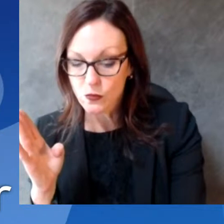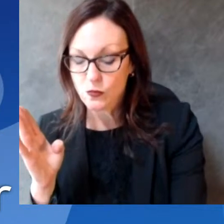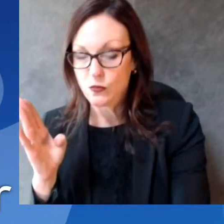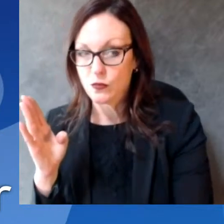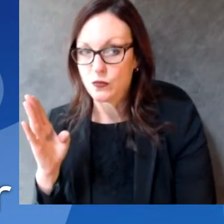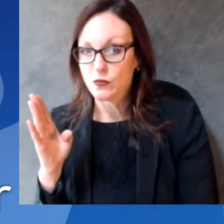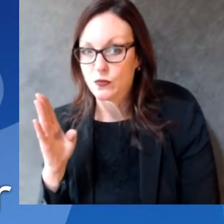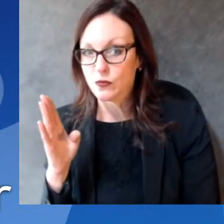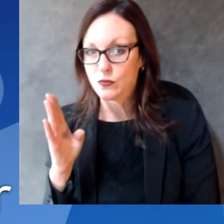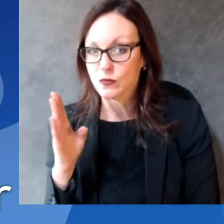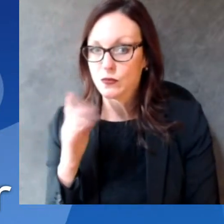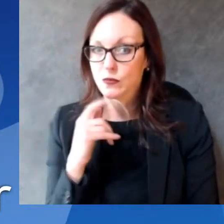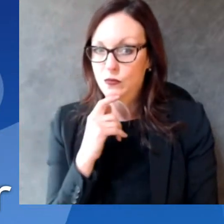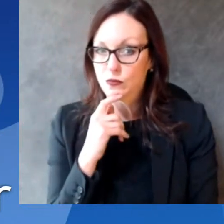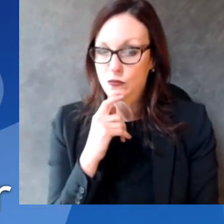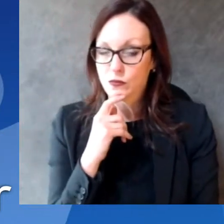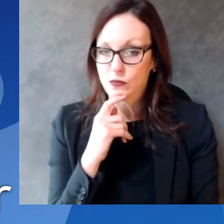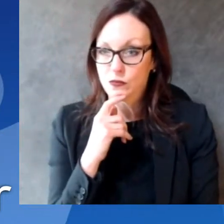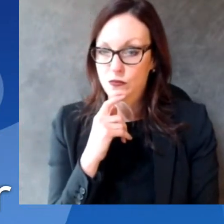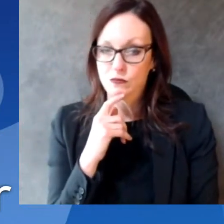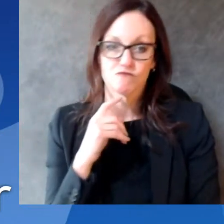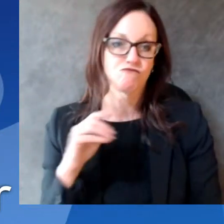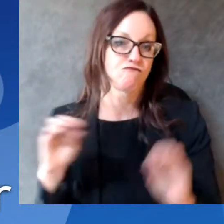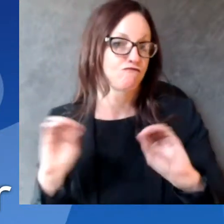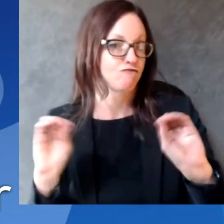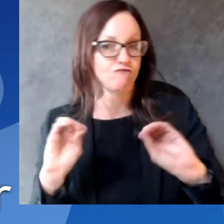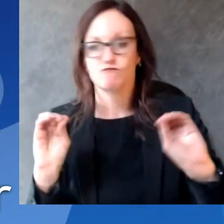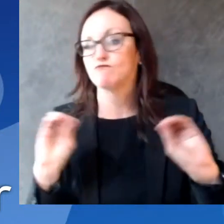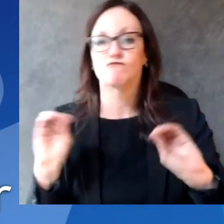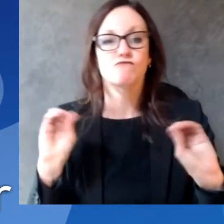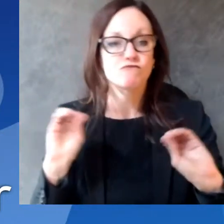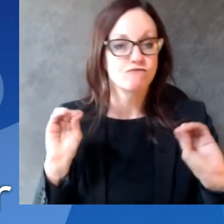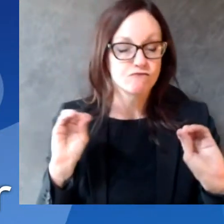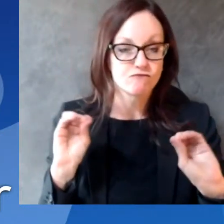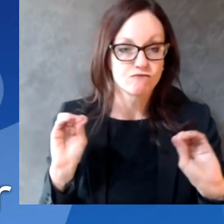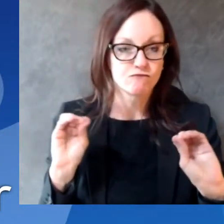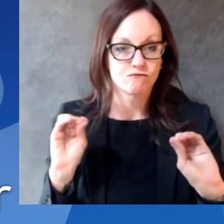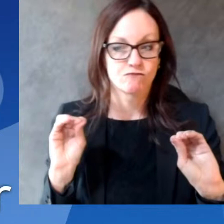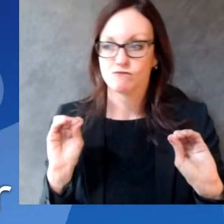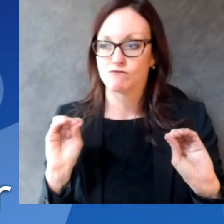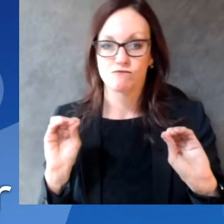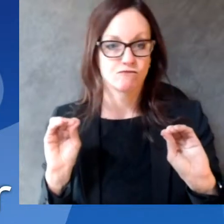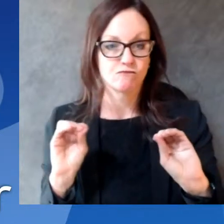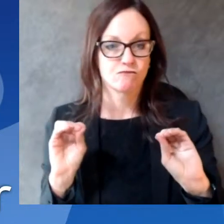All right, well, moving on to the final outlet on our list, Wisconsin State Journal.